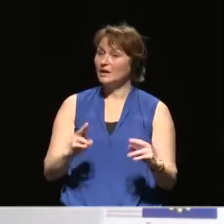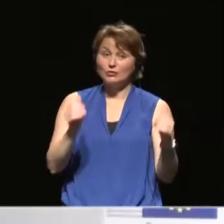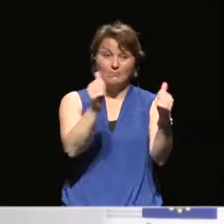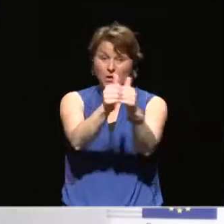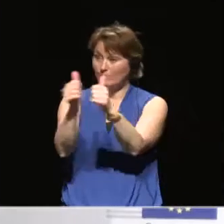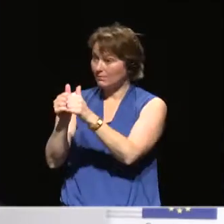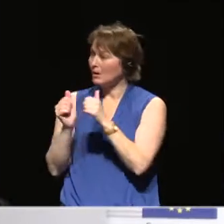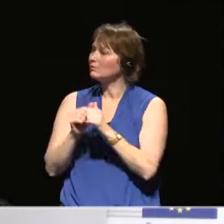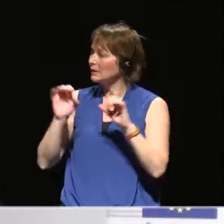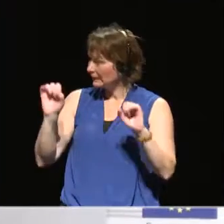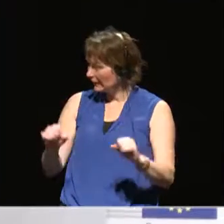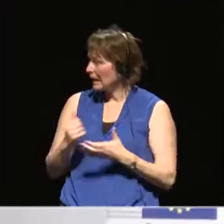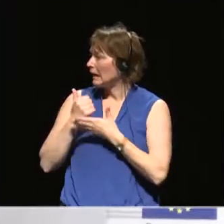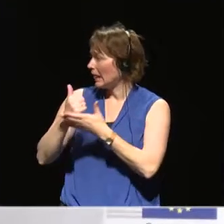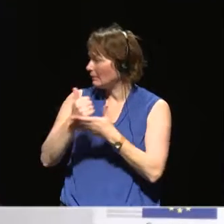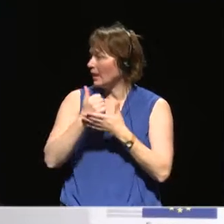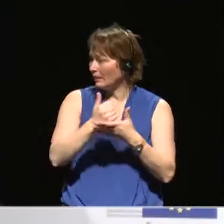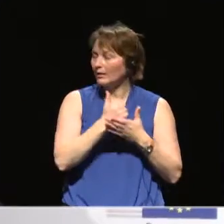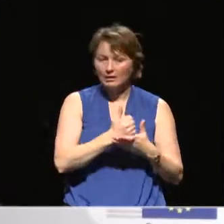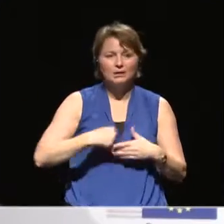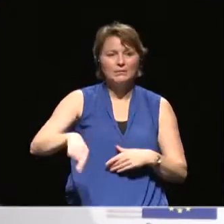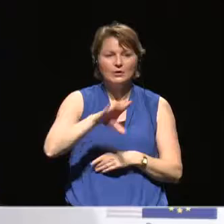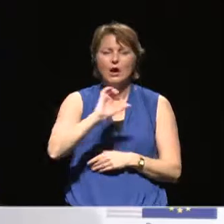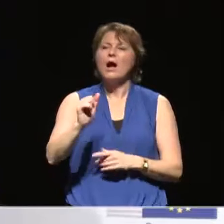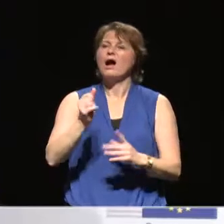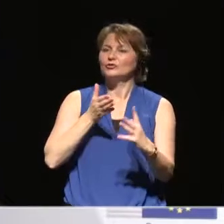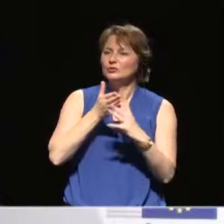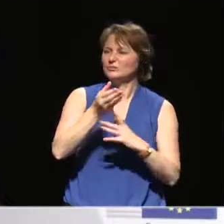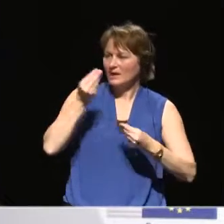to create the conditions for transparency information,